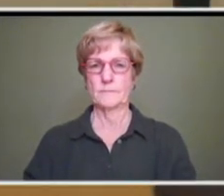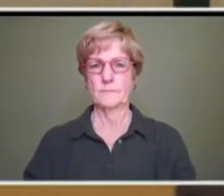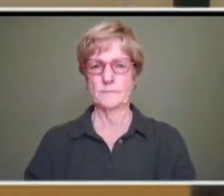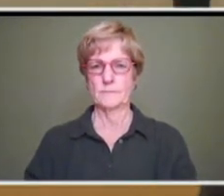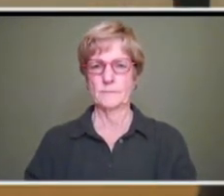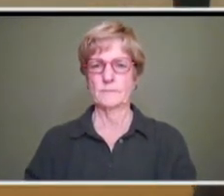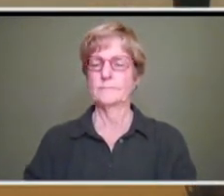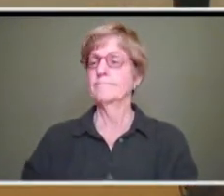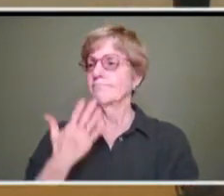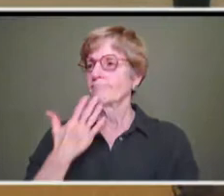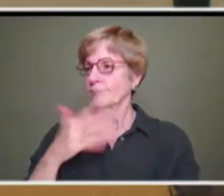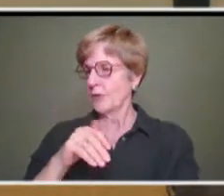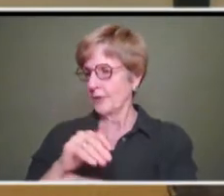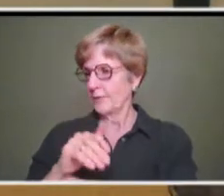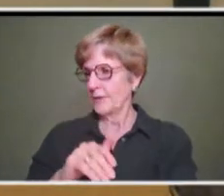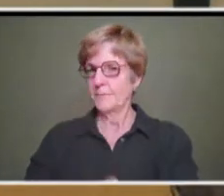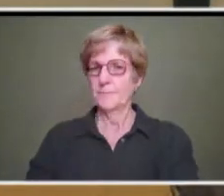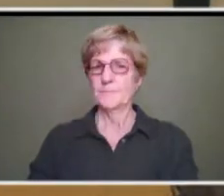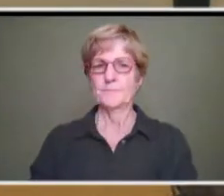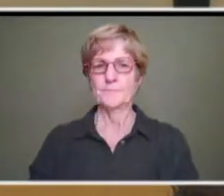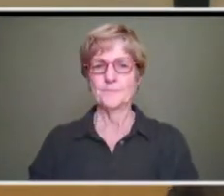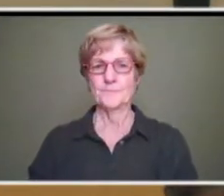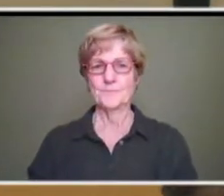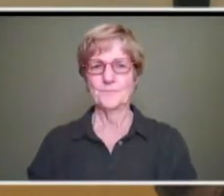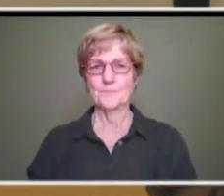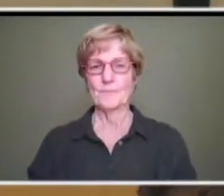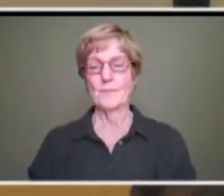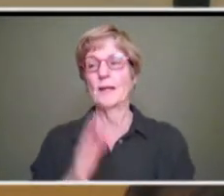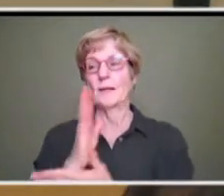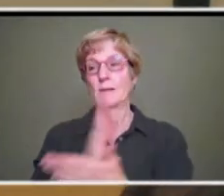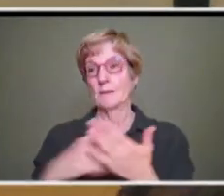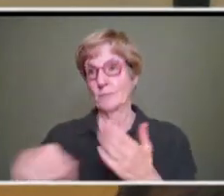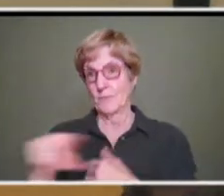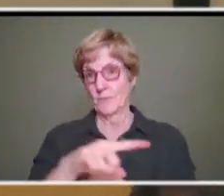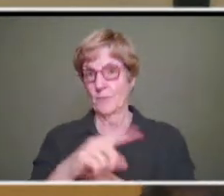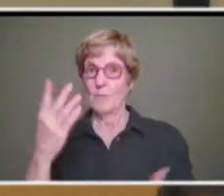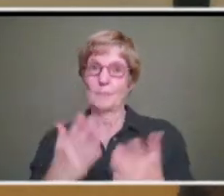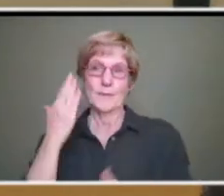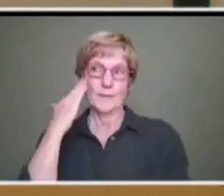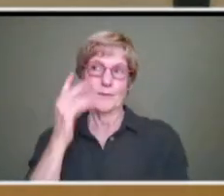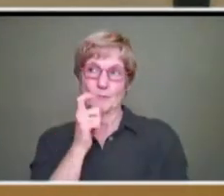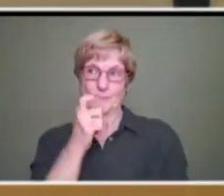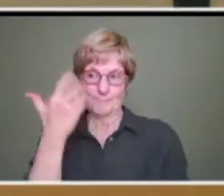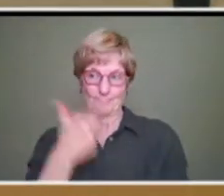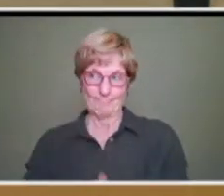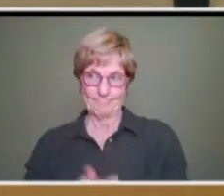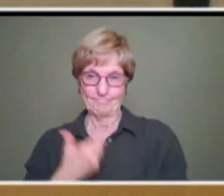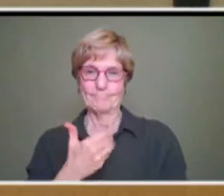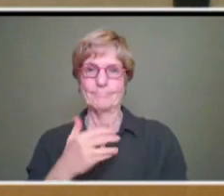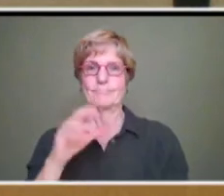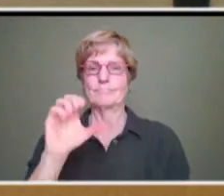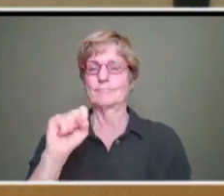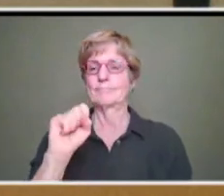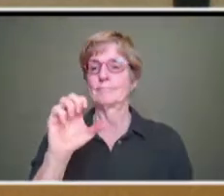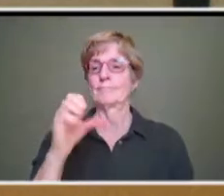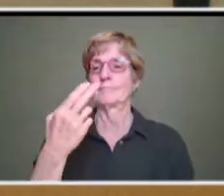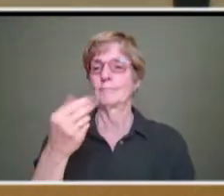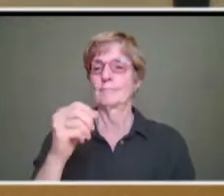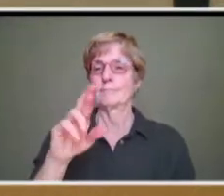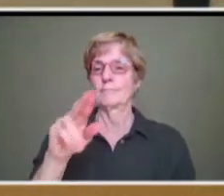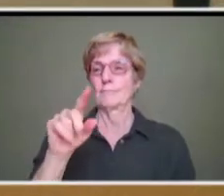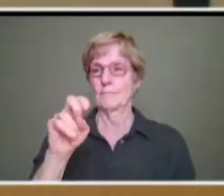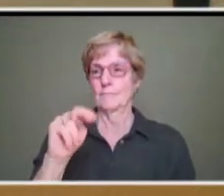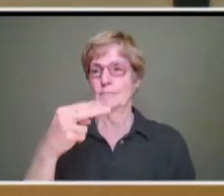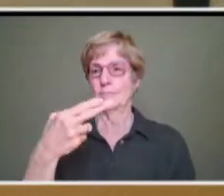good evening so some of you probably know who I am my name is Charlene Henderson and I am a